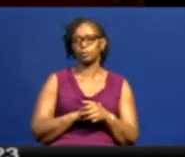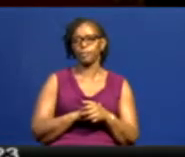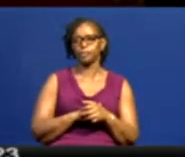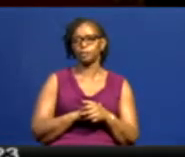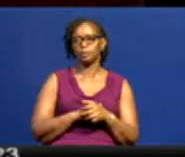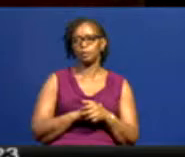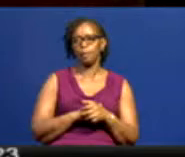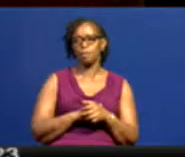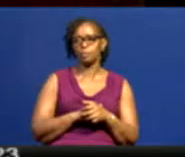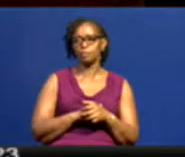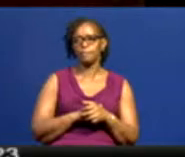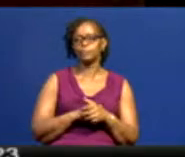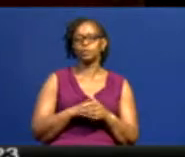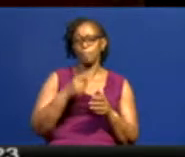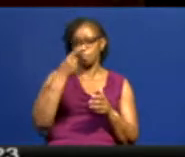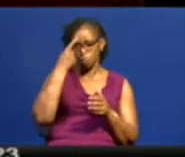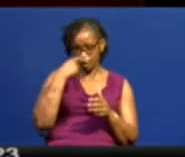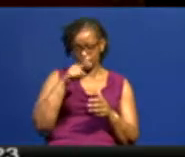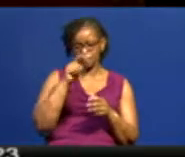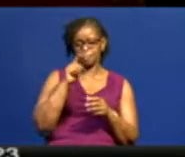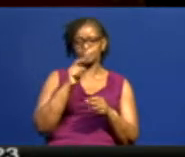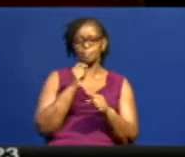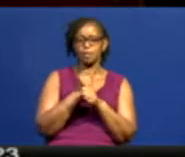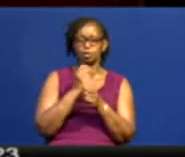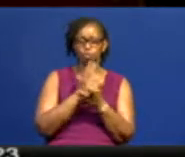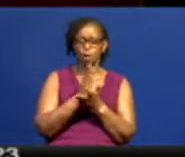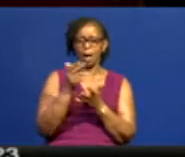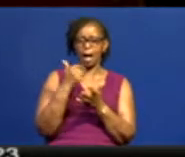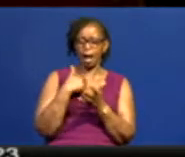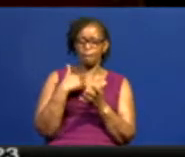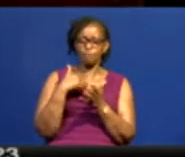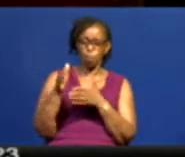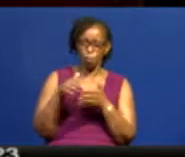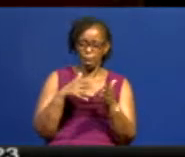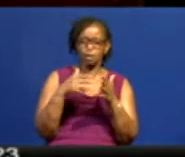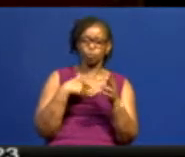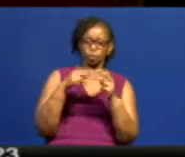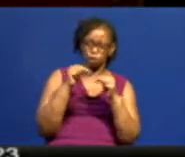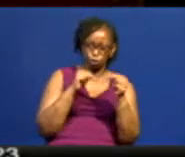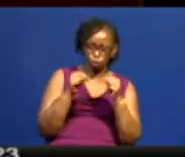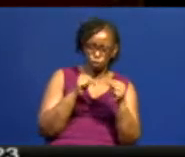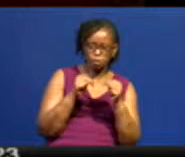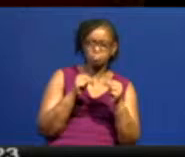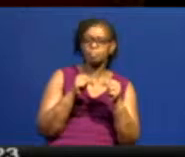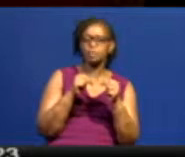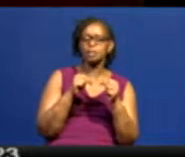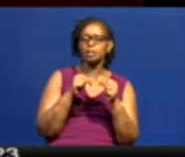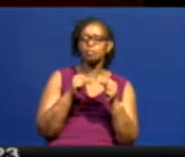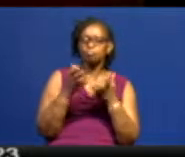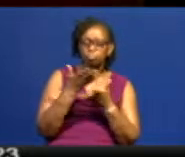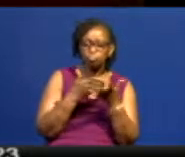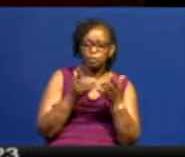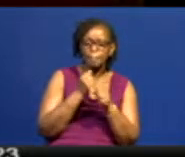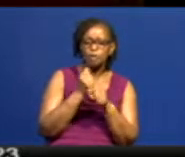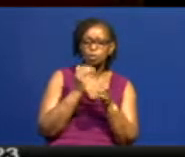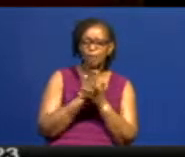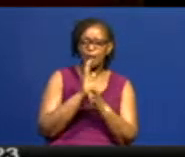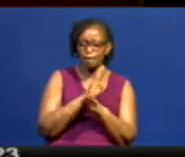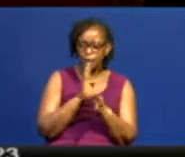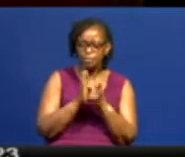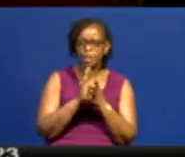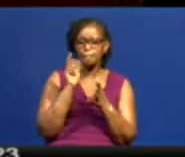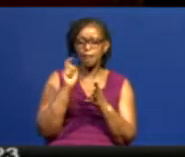Honorable Speaker, the policy will ensure that there is a renegotiation framework for double taxation agreements to ensure that the instruments are kept up to pace with the